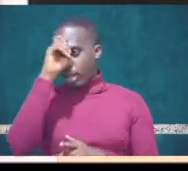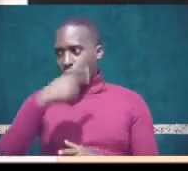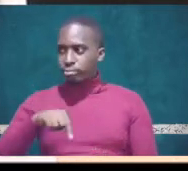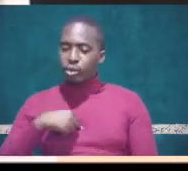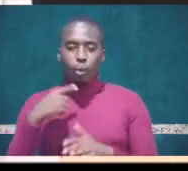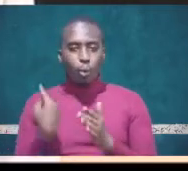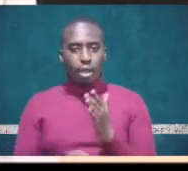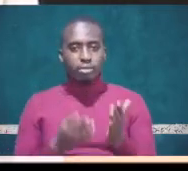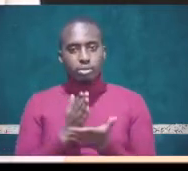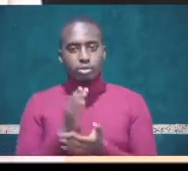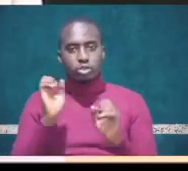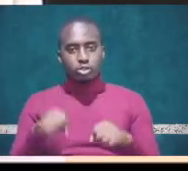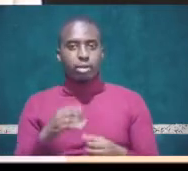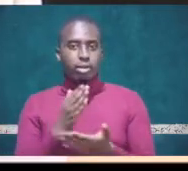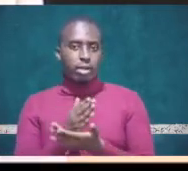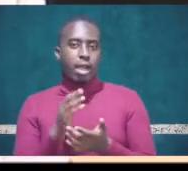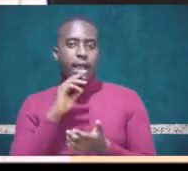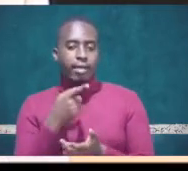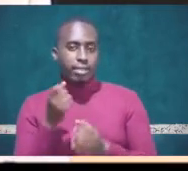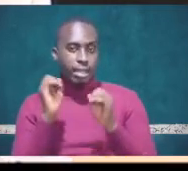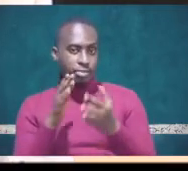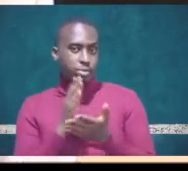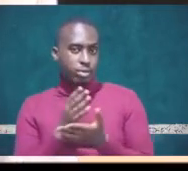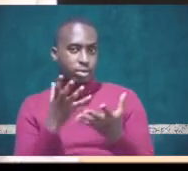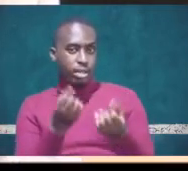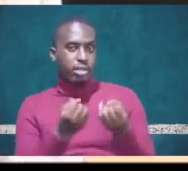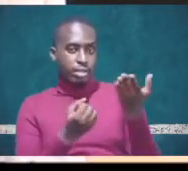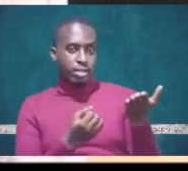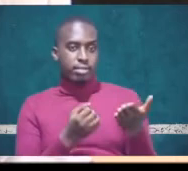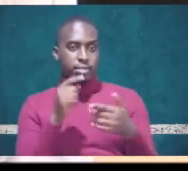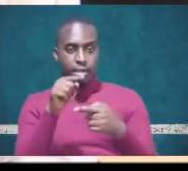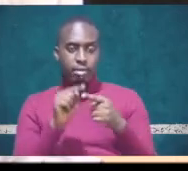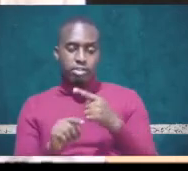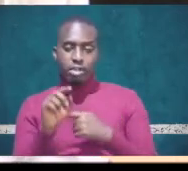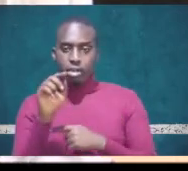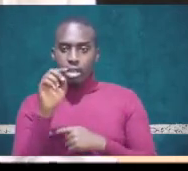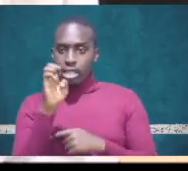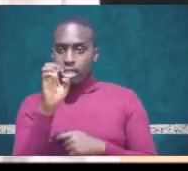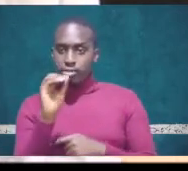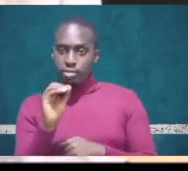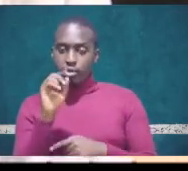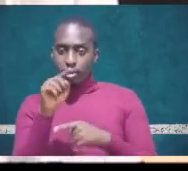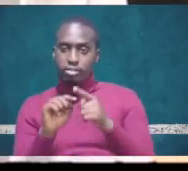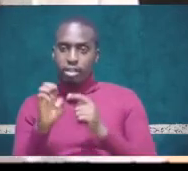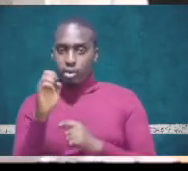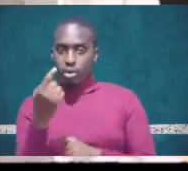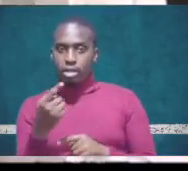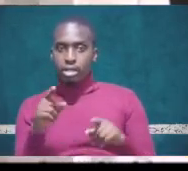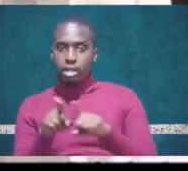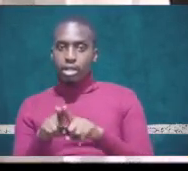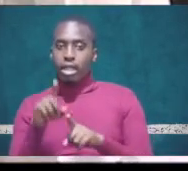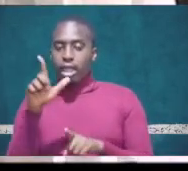what can now be the answer if we take this over E1 equals to L0